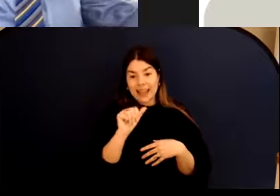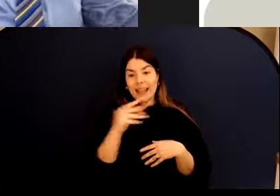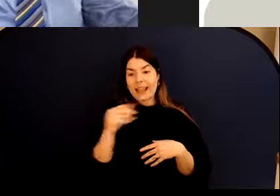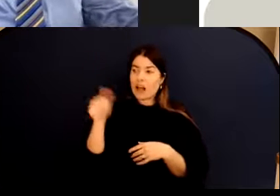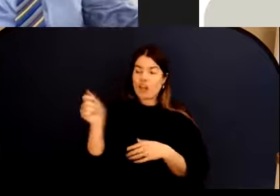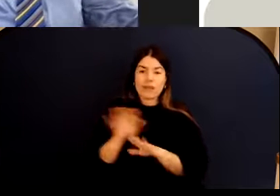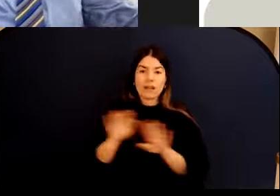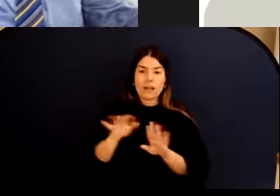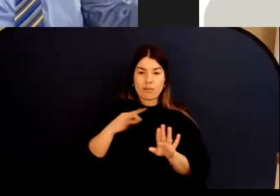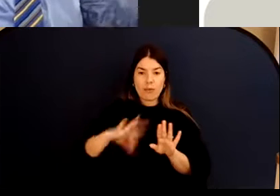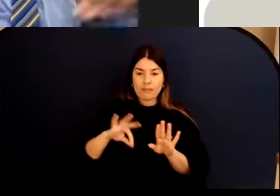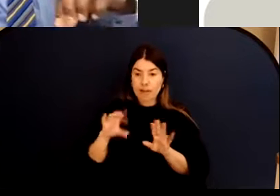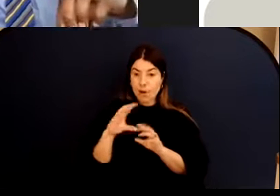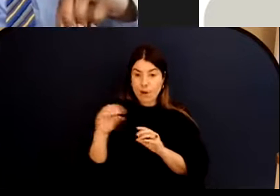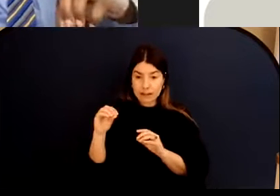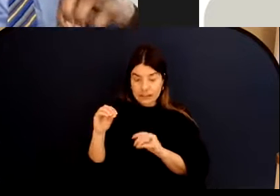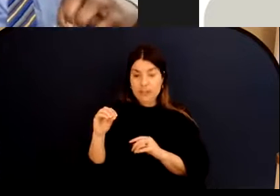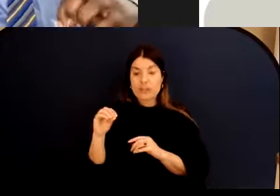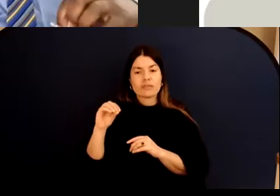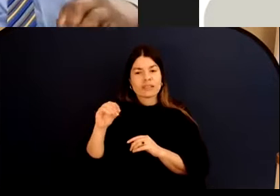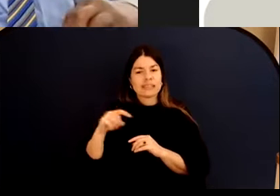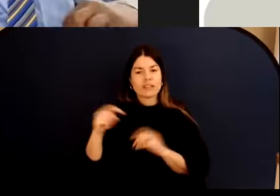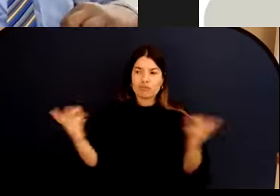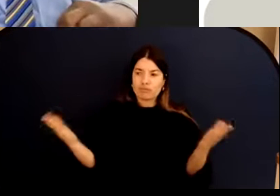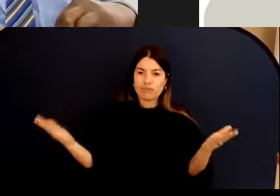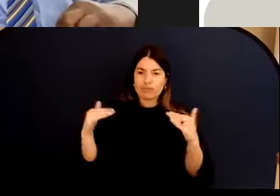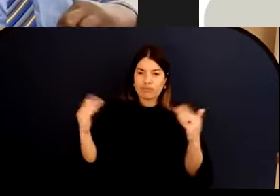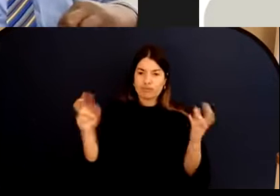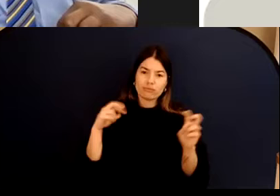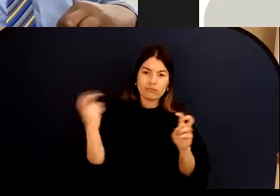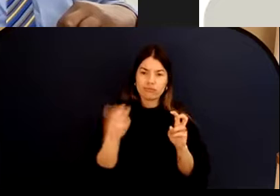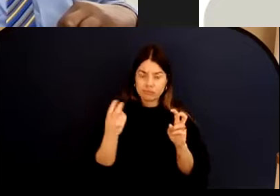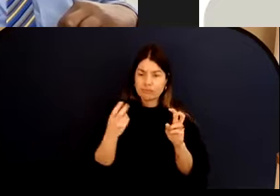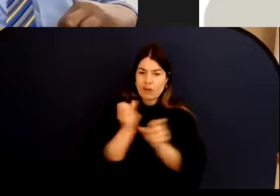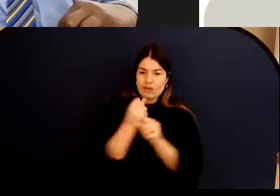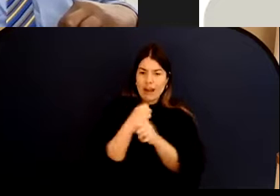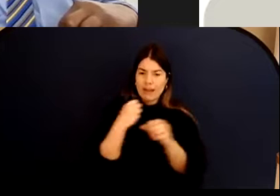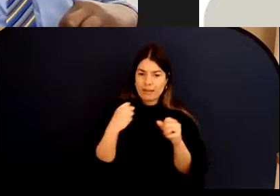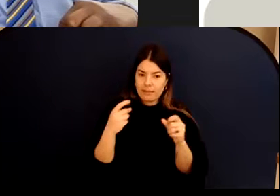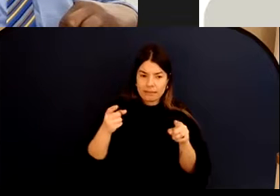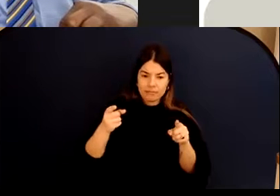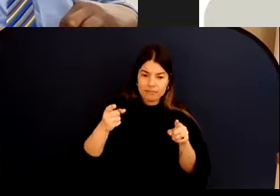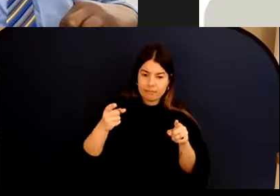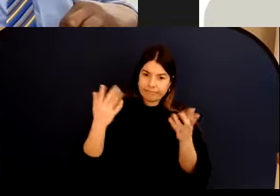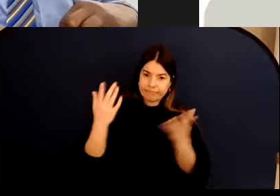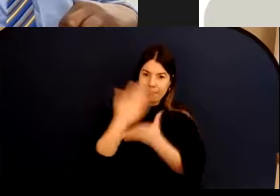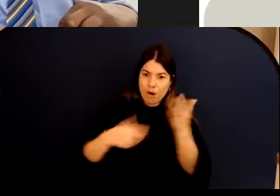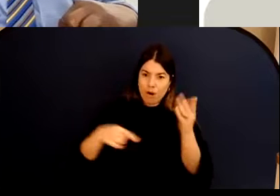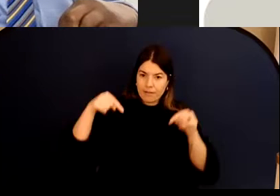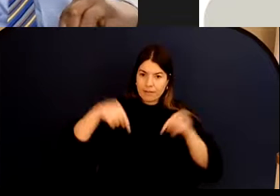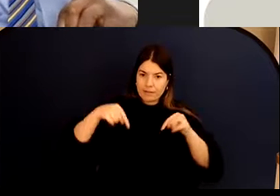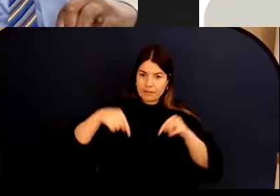shared so we can all have a better comfort level in creating, in being part of